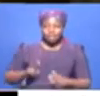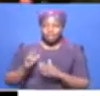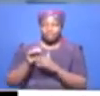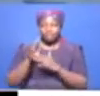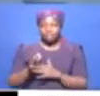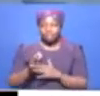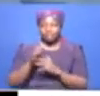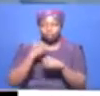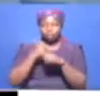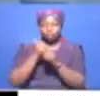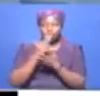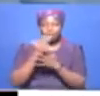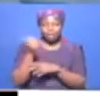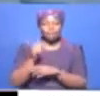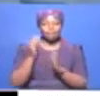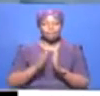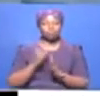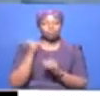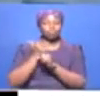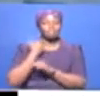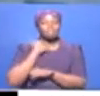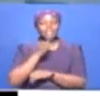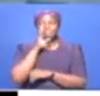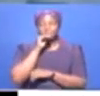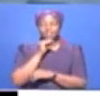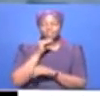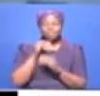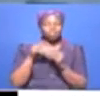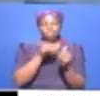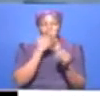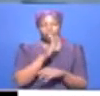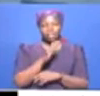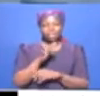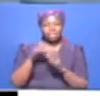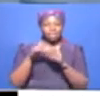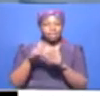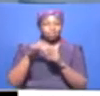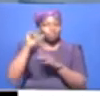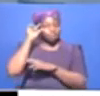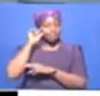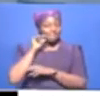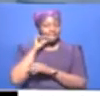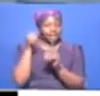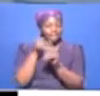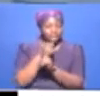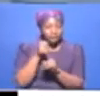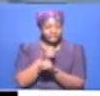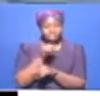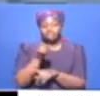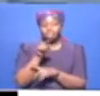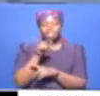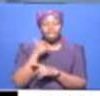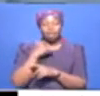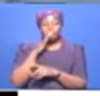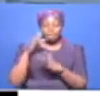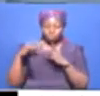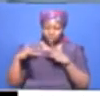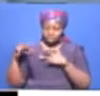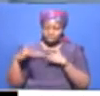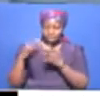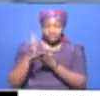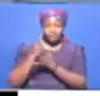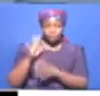and gender-based violence has always been a concern on the part of our women, the